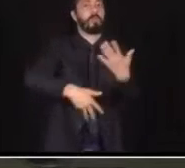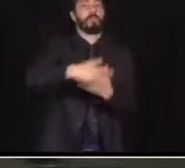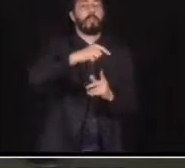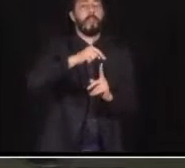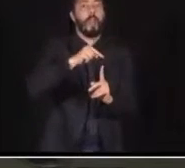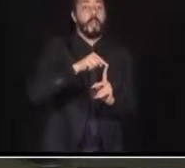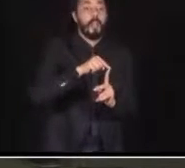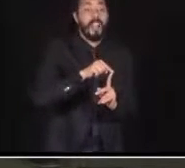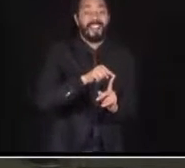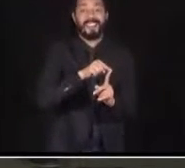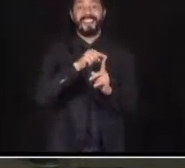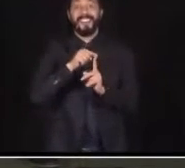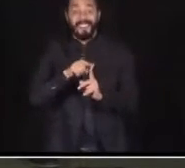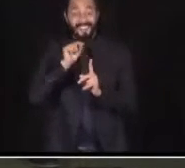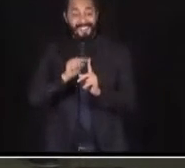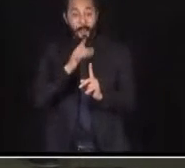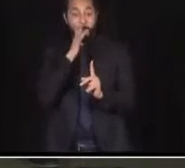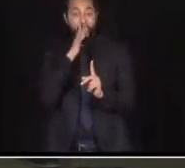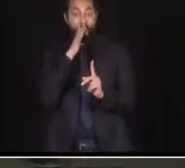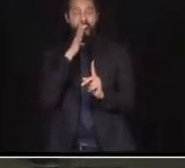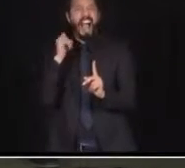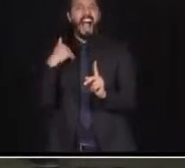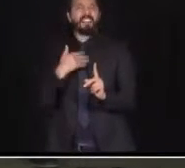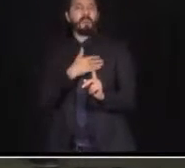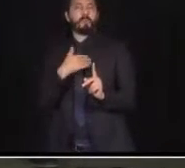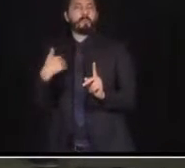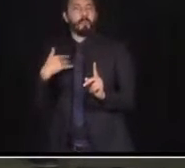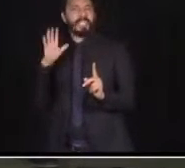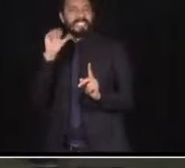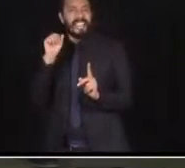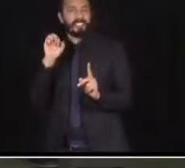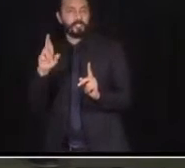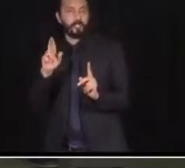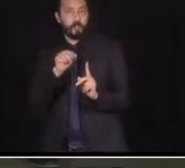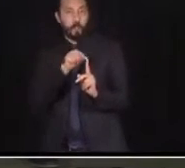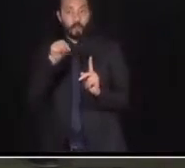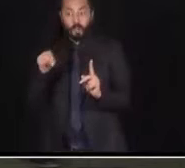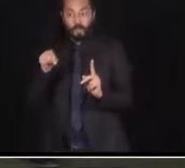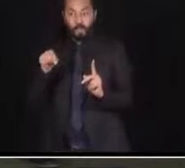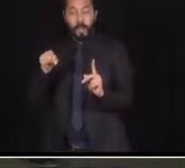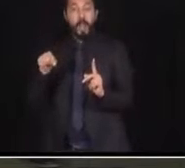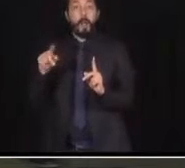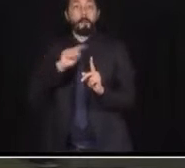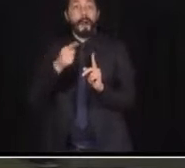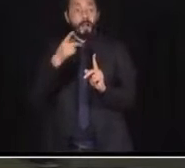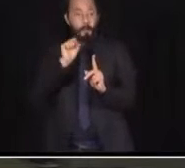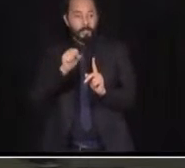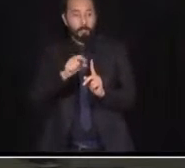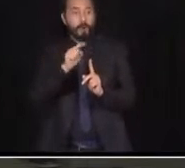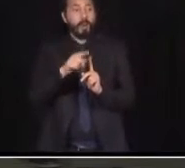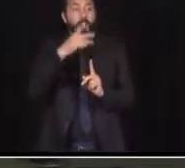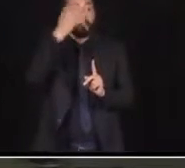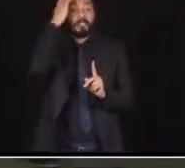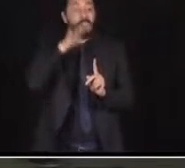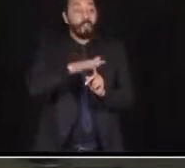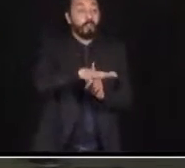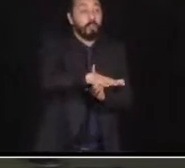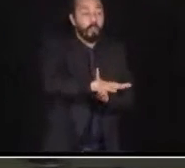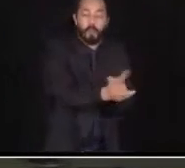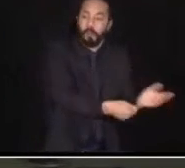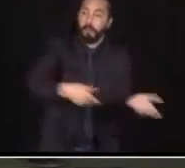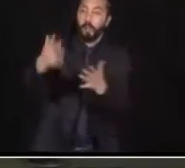a cancer surgery, that might mean that hospital might be too crowded and your mother's surgery might get canceled. So this has a real impact